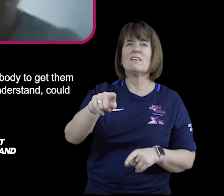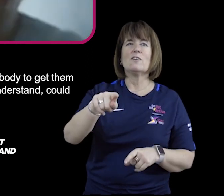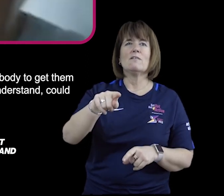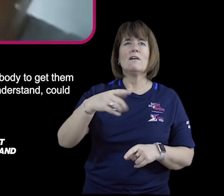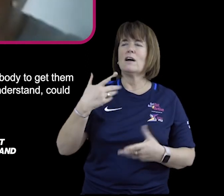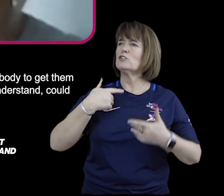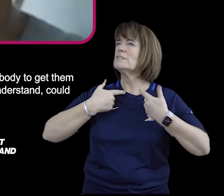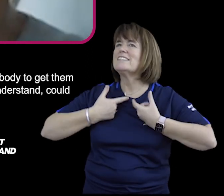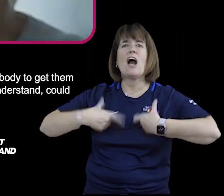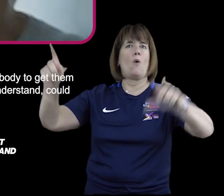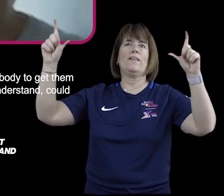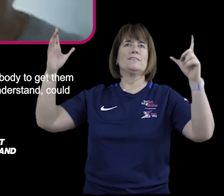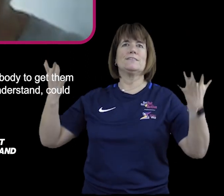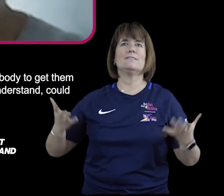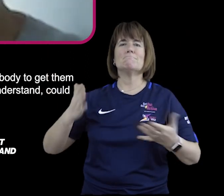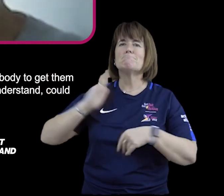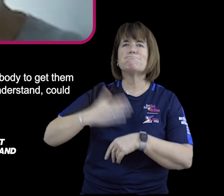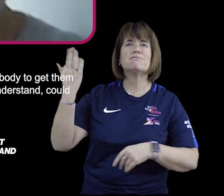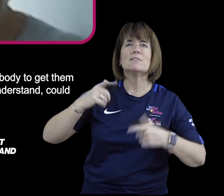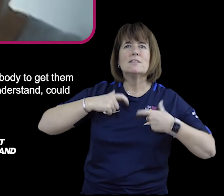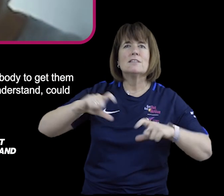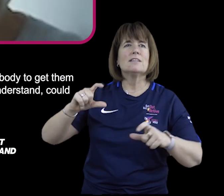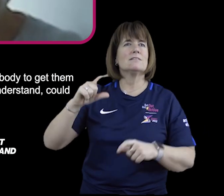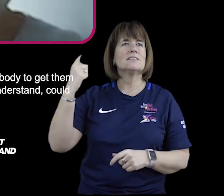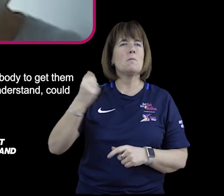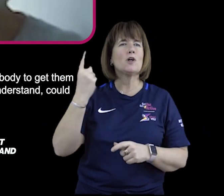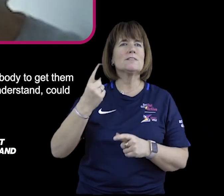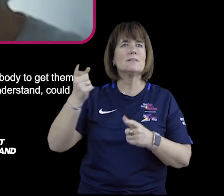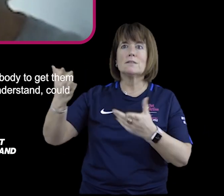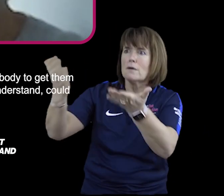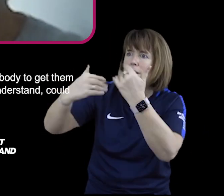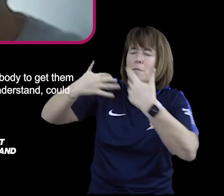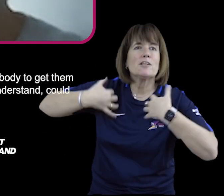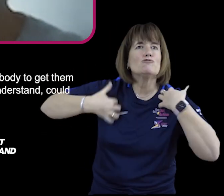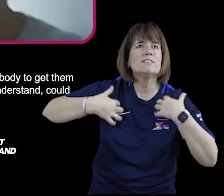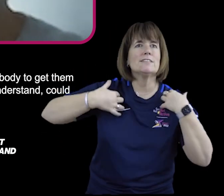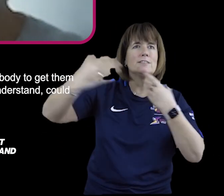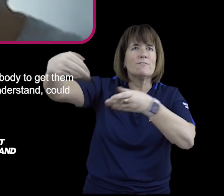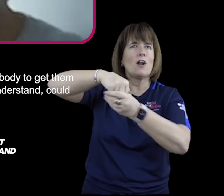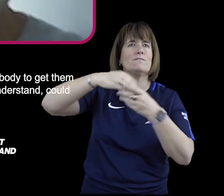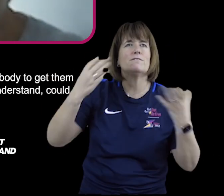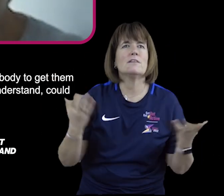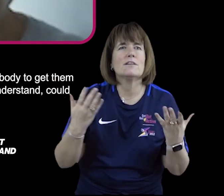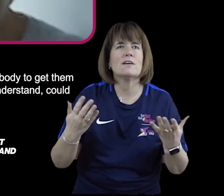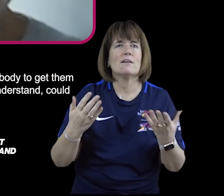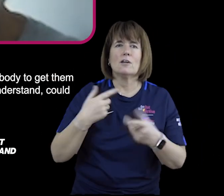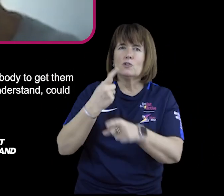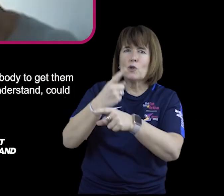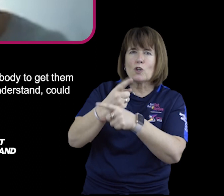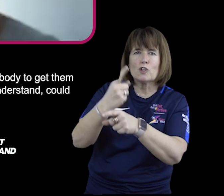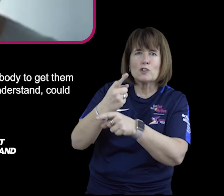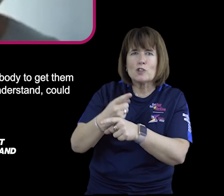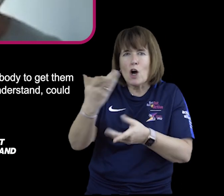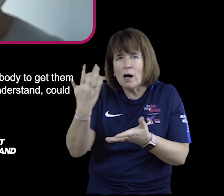I never look at it that way. I just don't know. I just get on with it, and whatever whatever I do or say